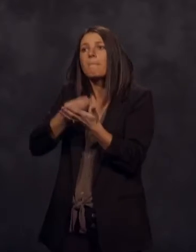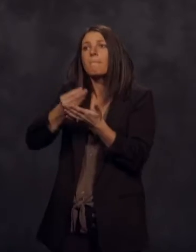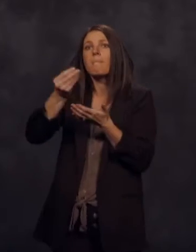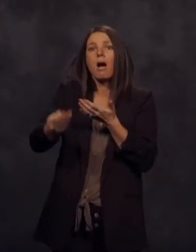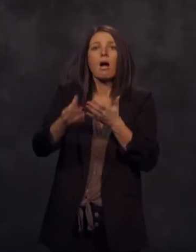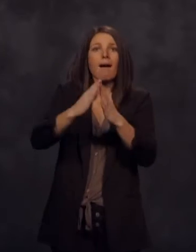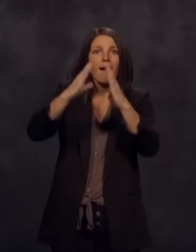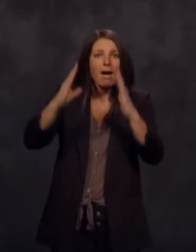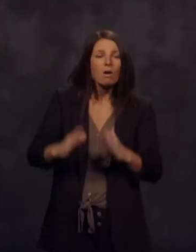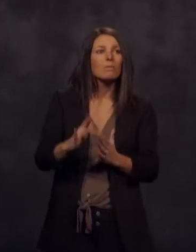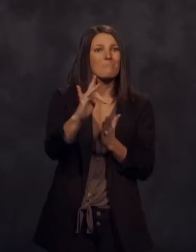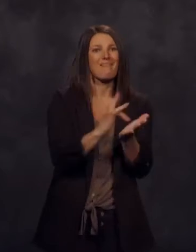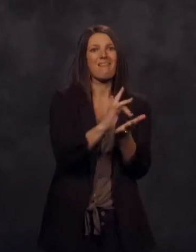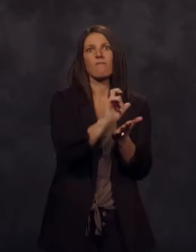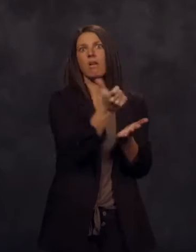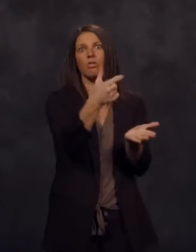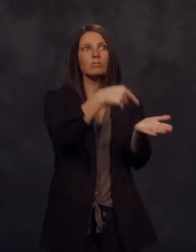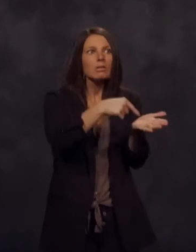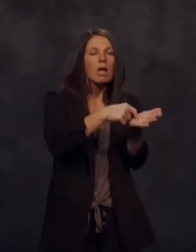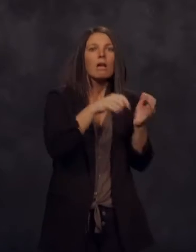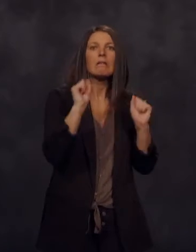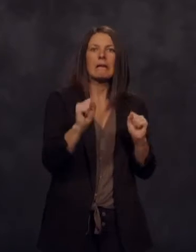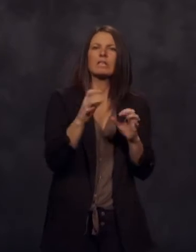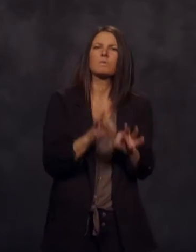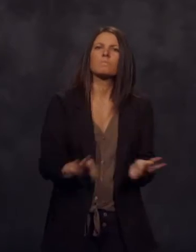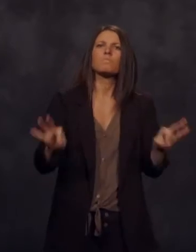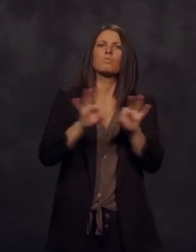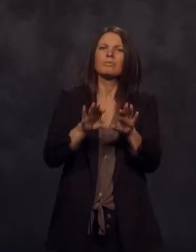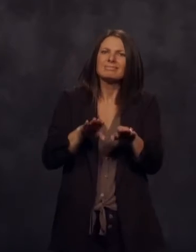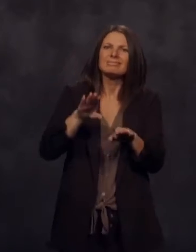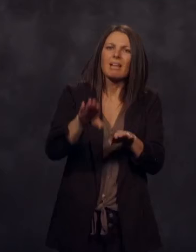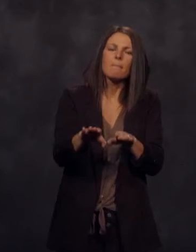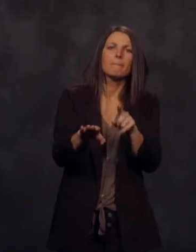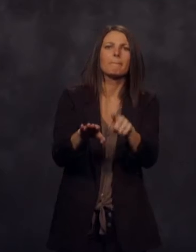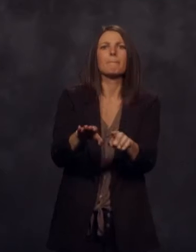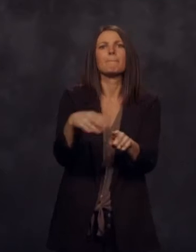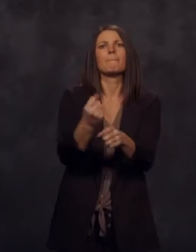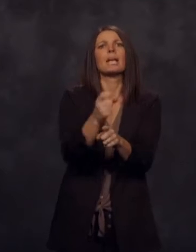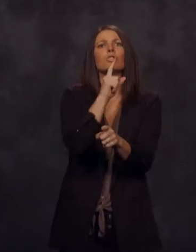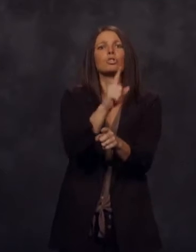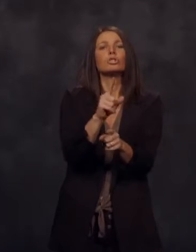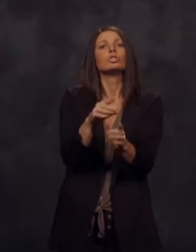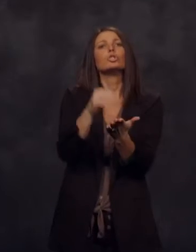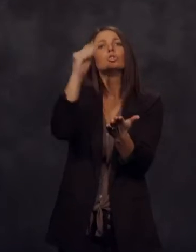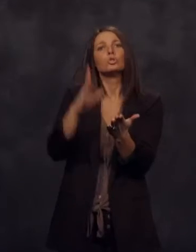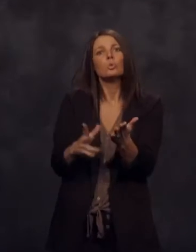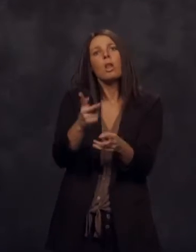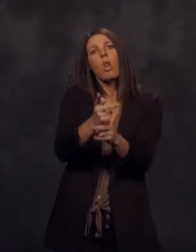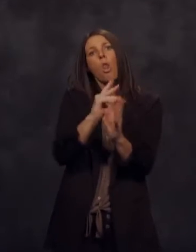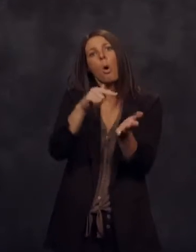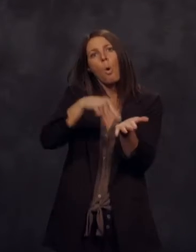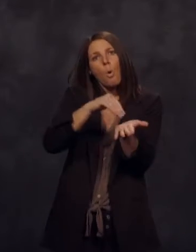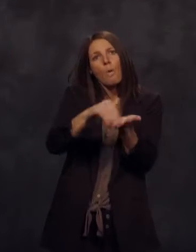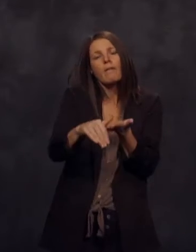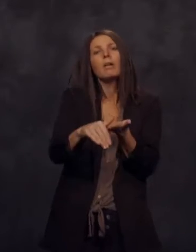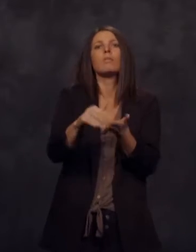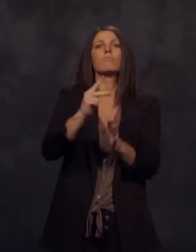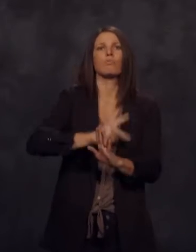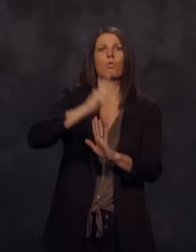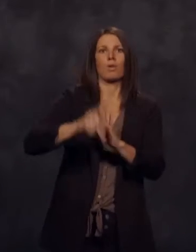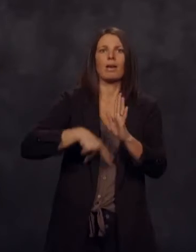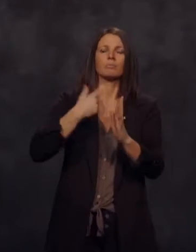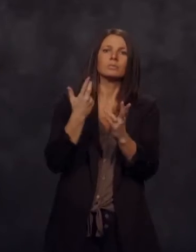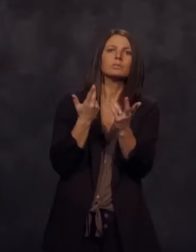off other debt. This is an important step for us to take to ensure that student loan forgiveness programs are actually living up